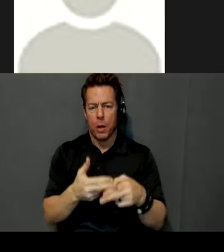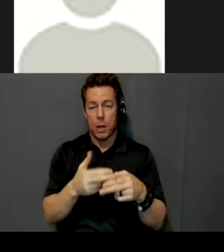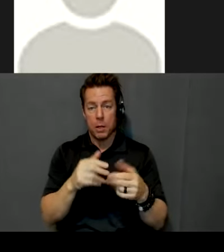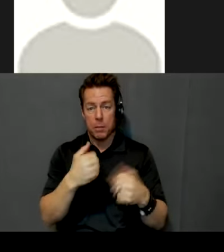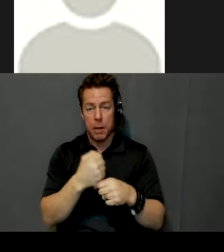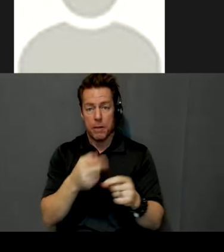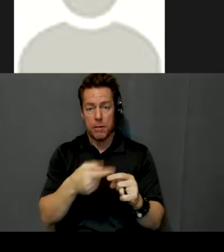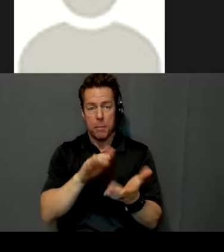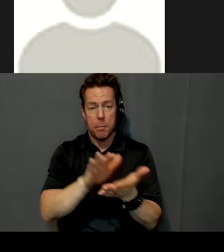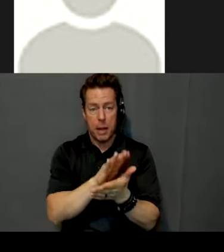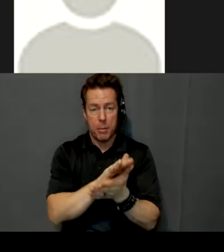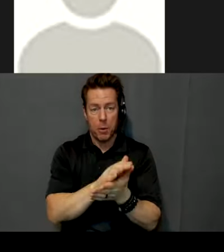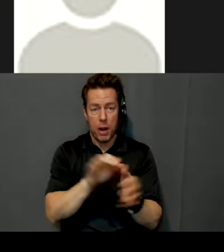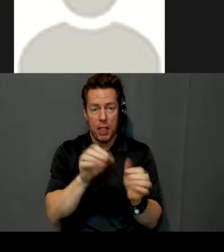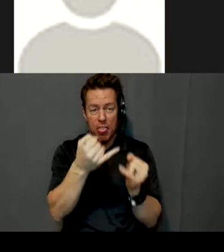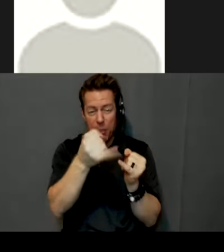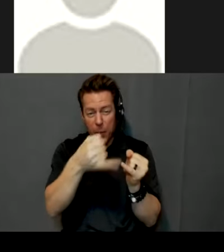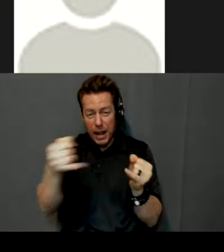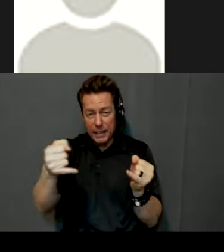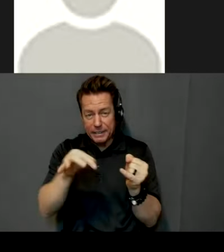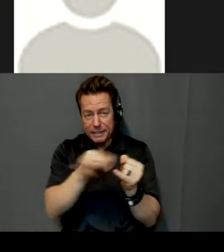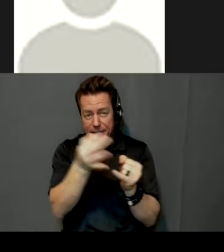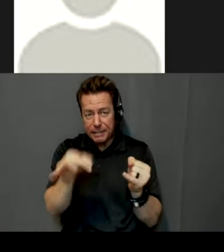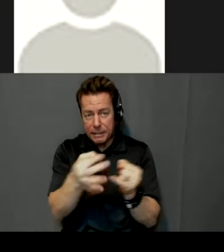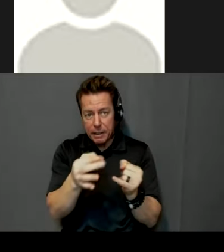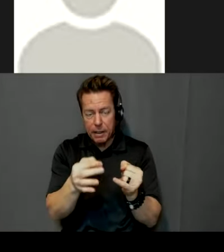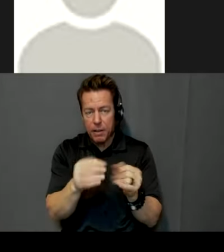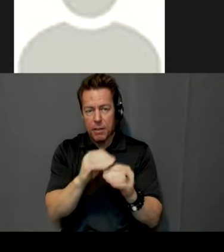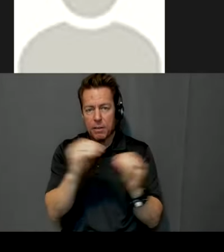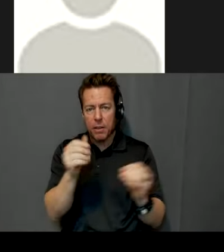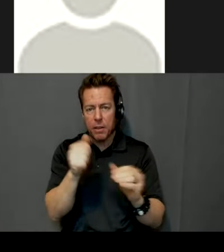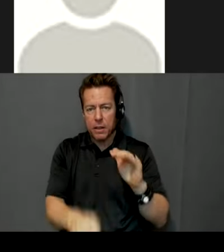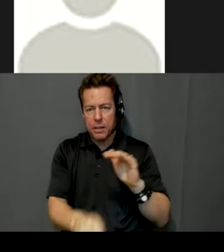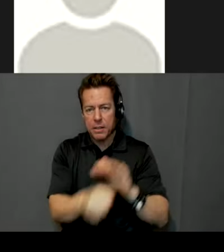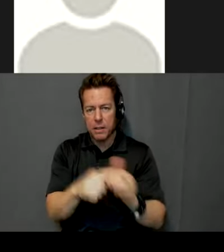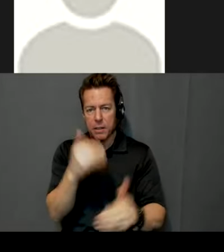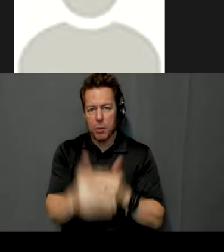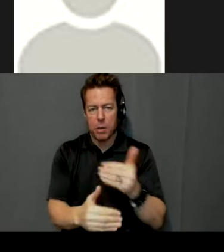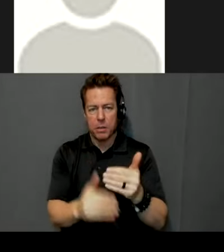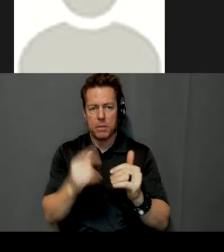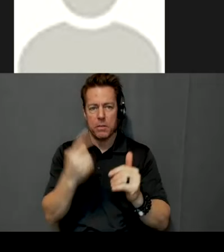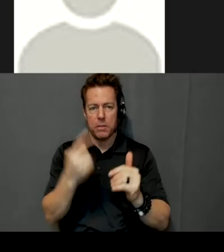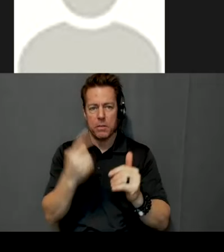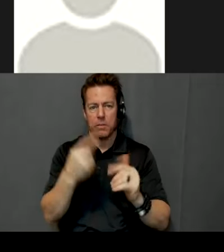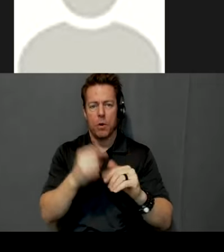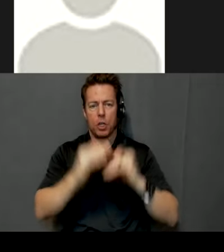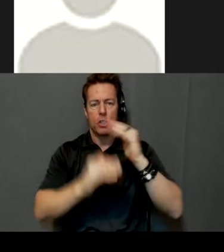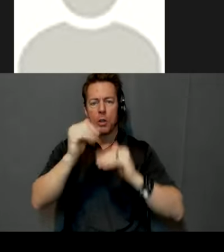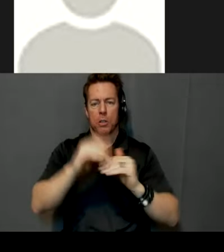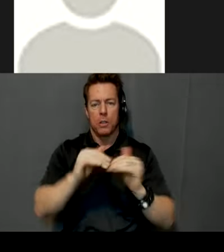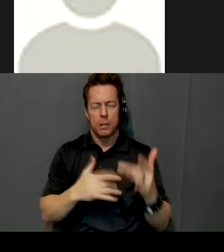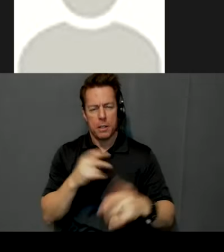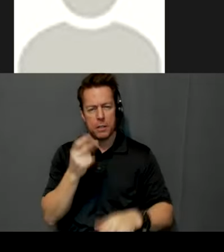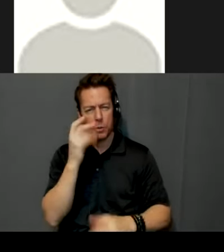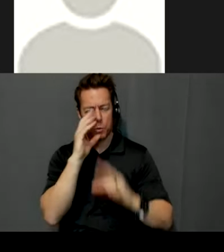paper and thread. There is nothing concealing his process of its construction, and it's so exciting to look